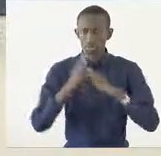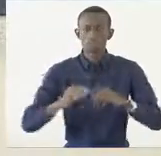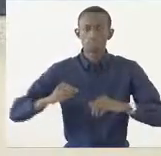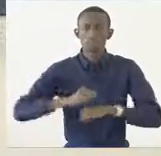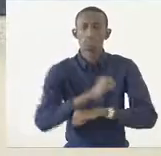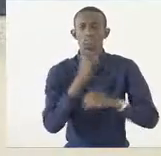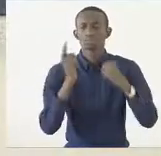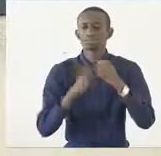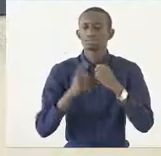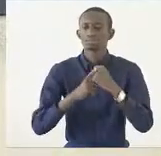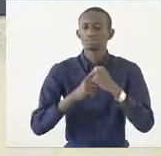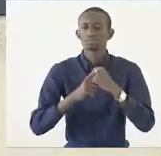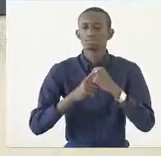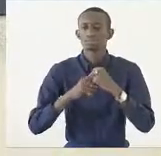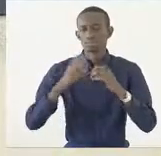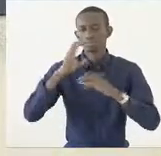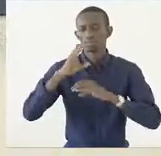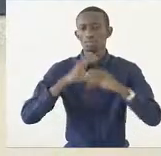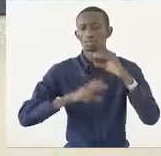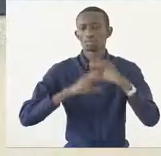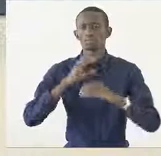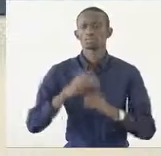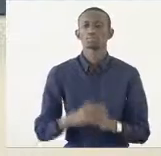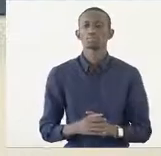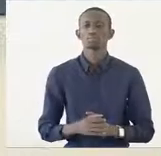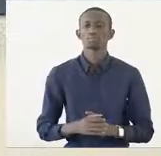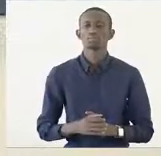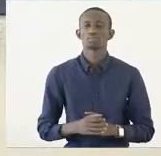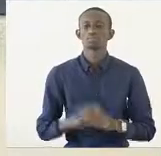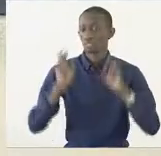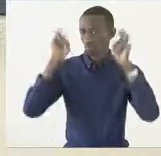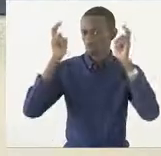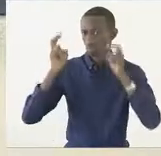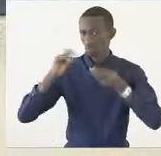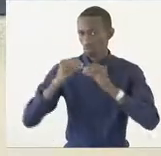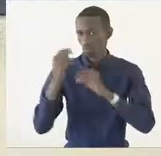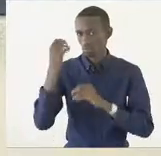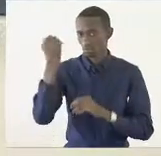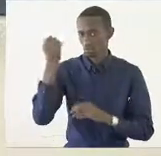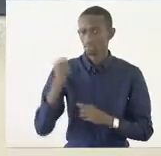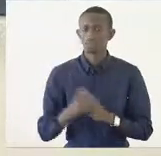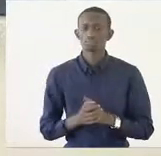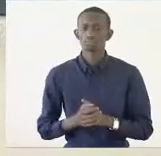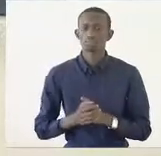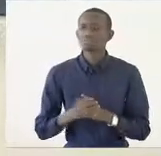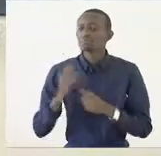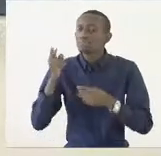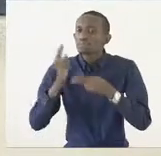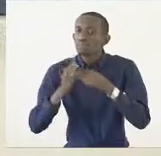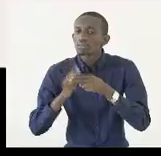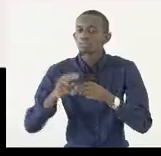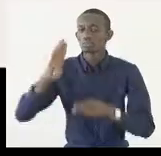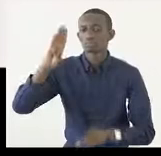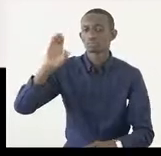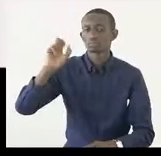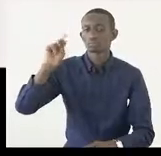which is chemistry class. And unit 5. Which is benzene and its